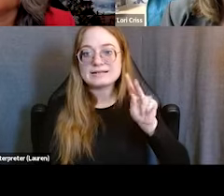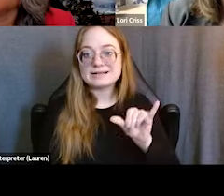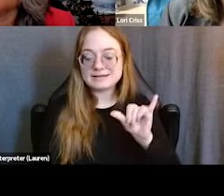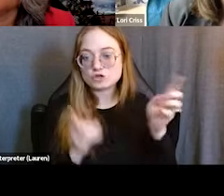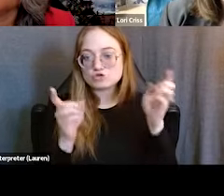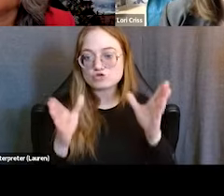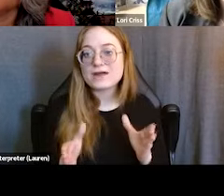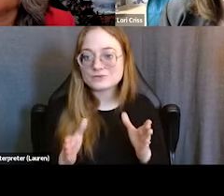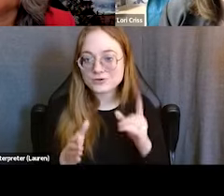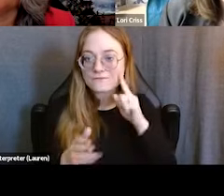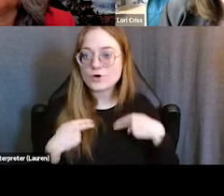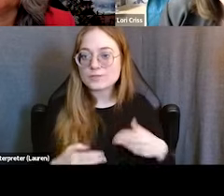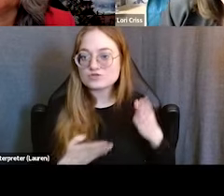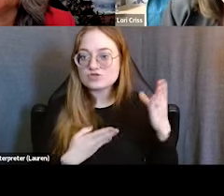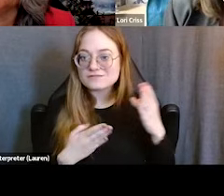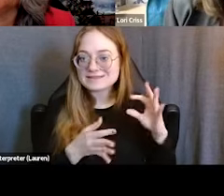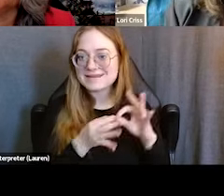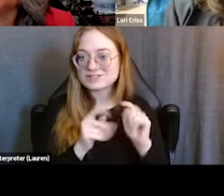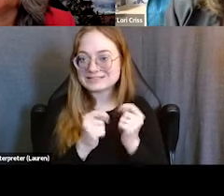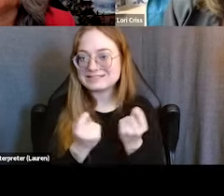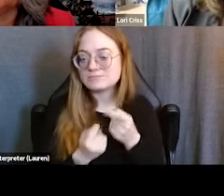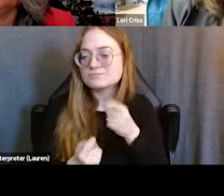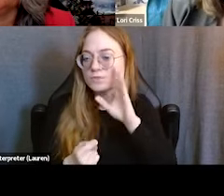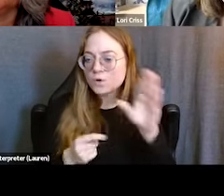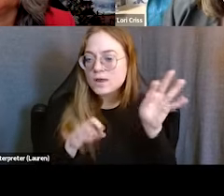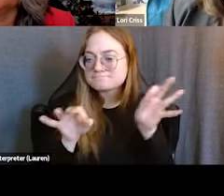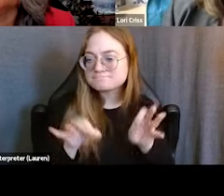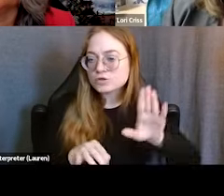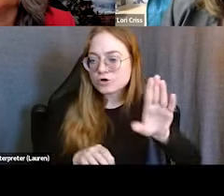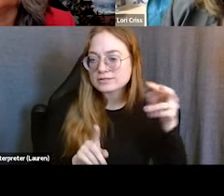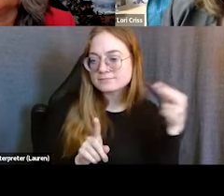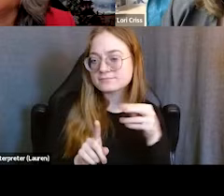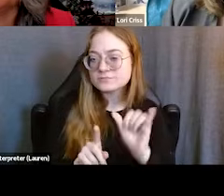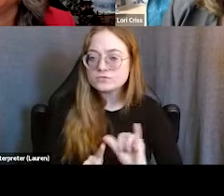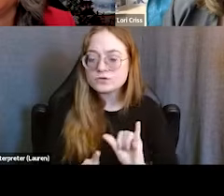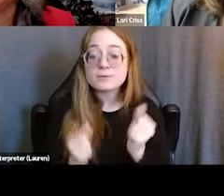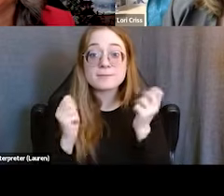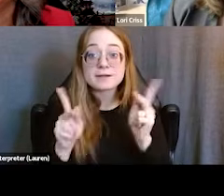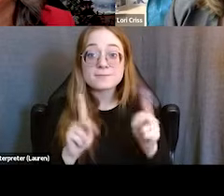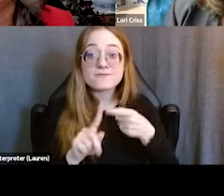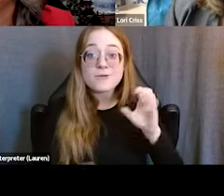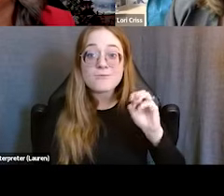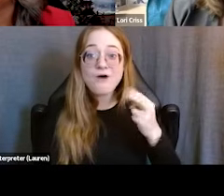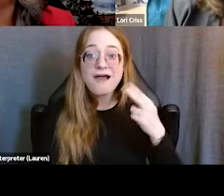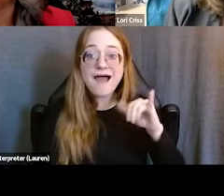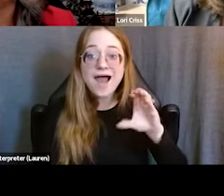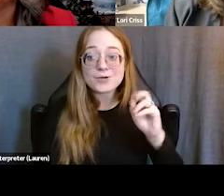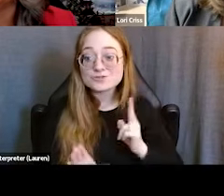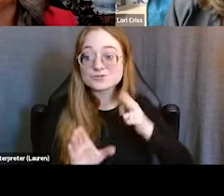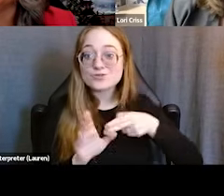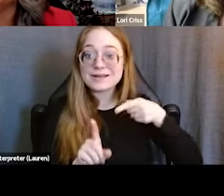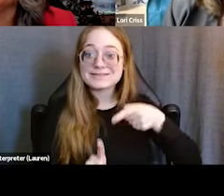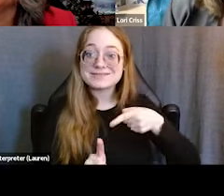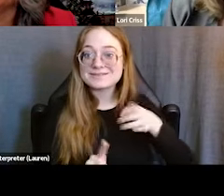team, and she'll be providing some information today as well. And I know there's a lot of folks from Ohio that are joining in this webinar.